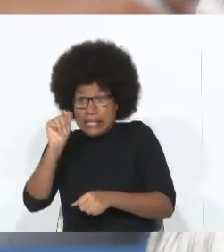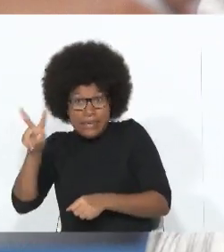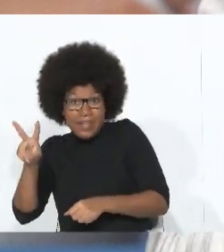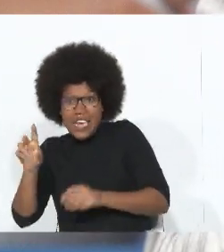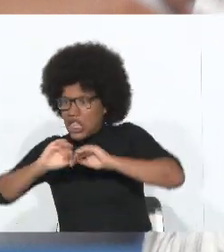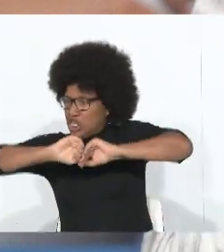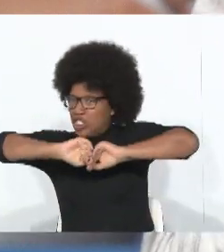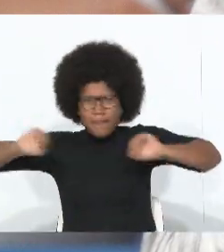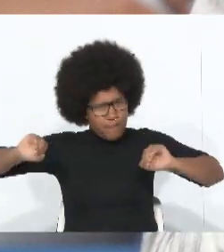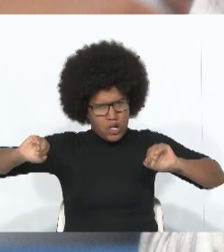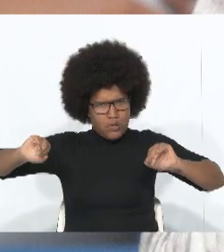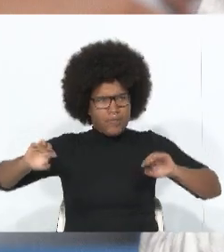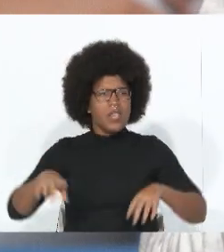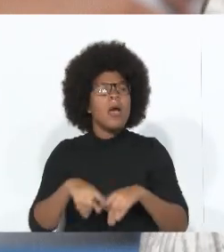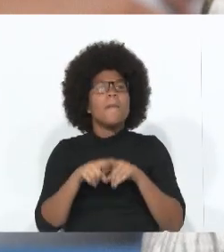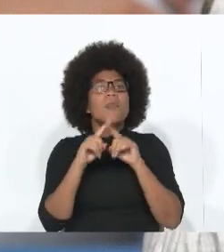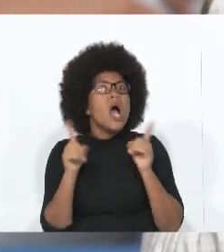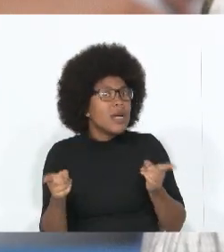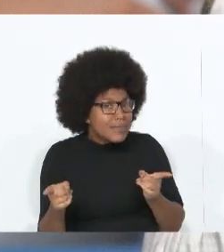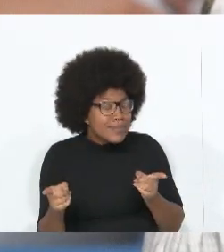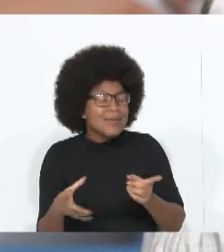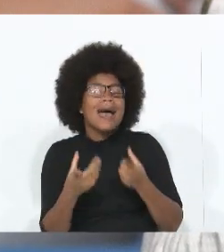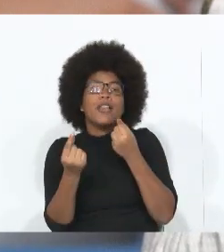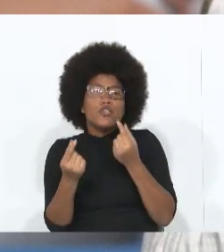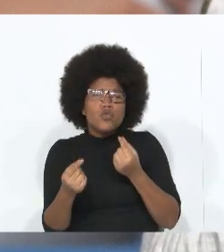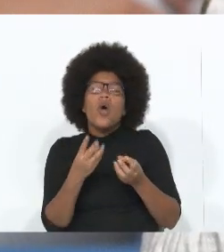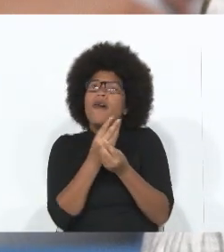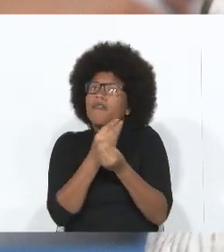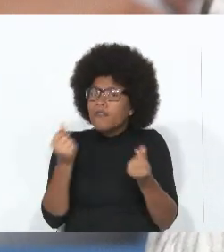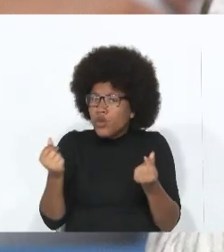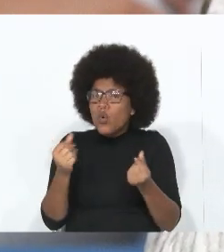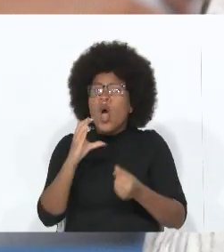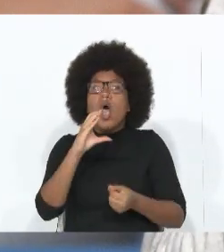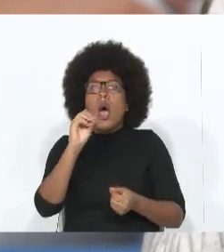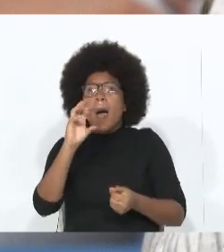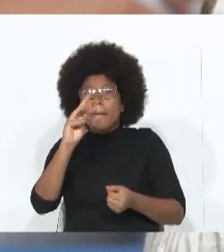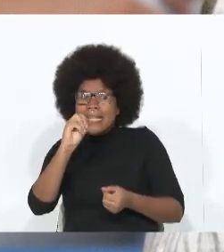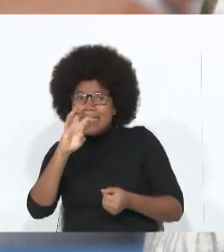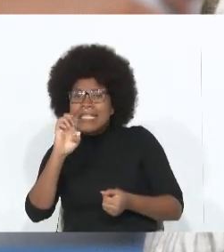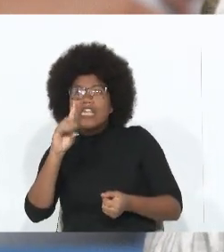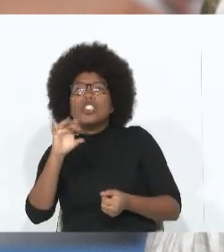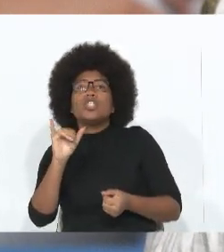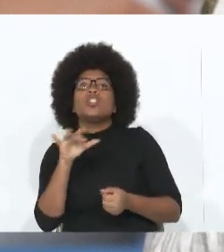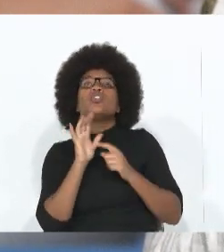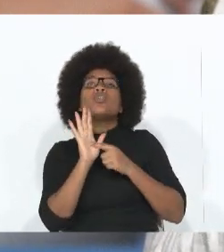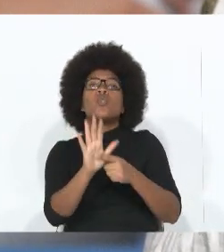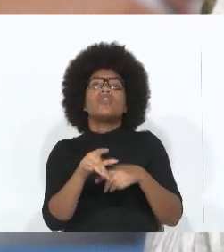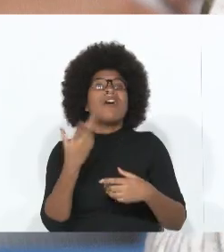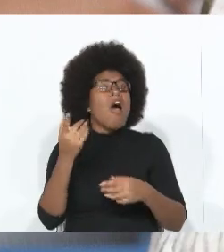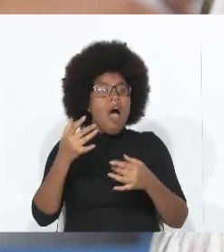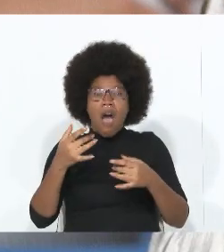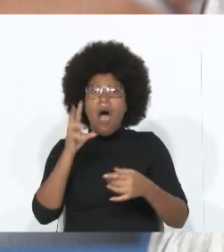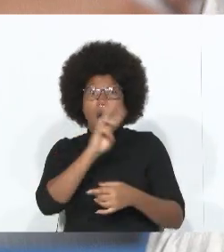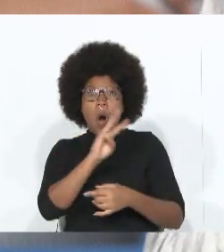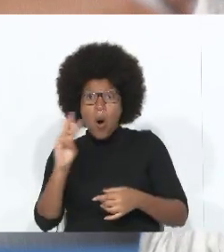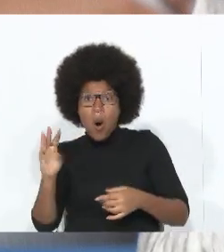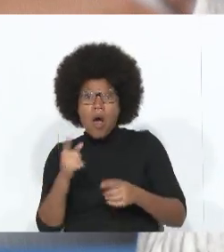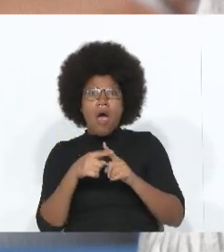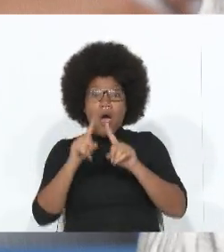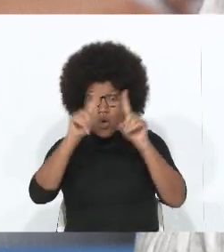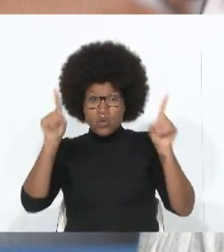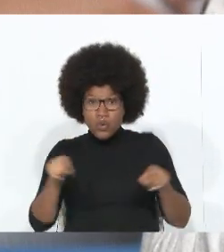That said, I did a couple of comedy shows online. It was the most difficult thing in the world to do